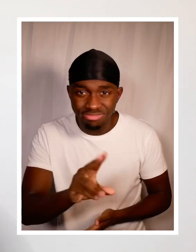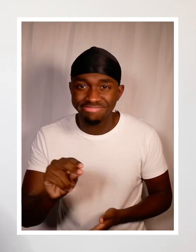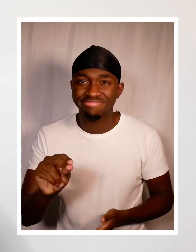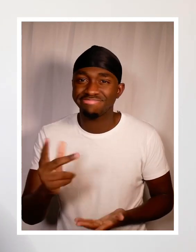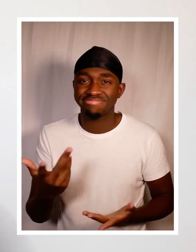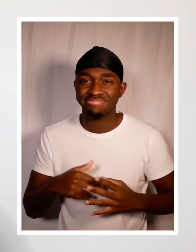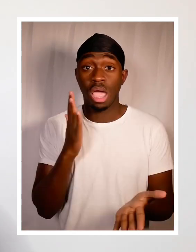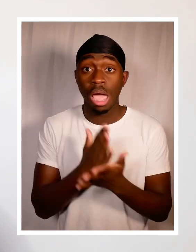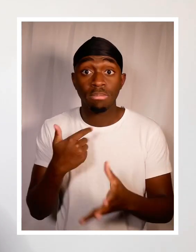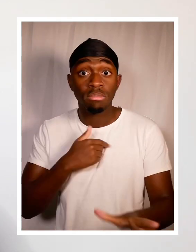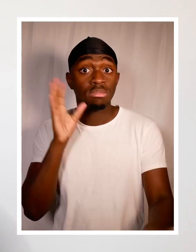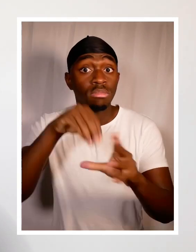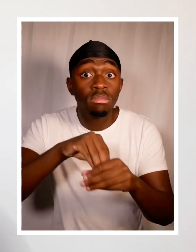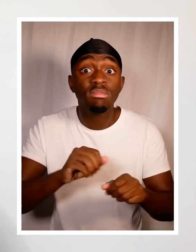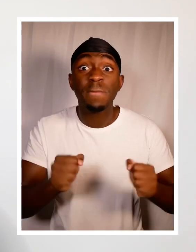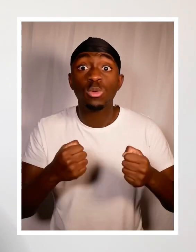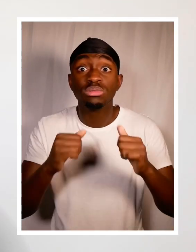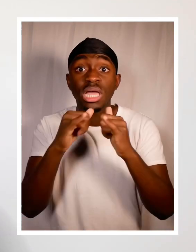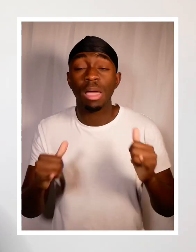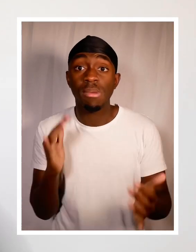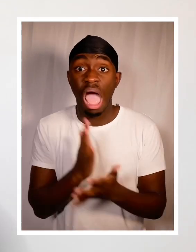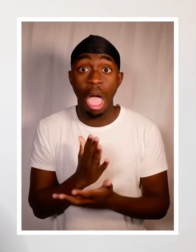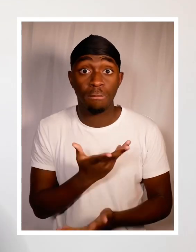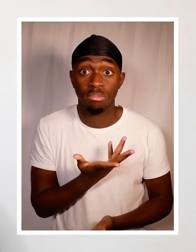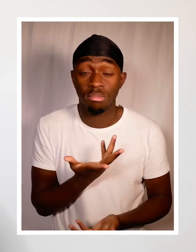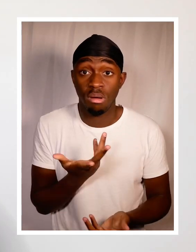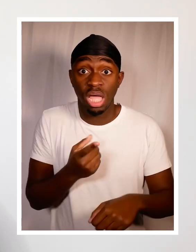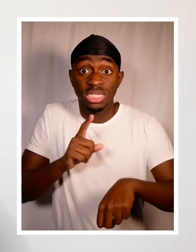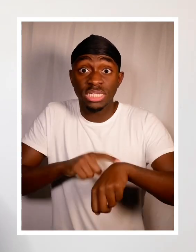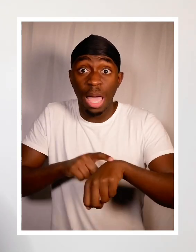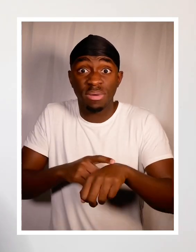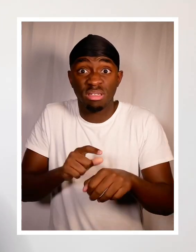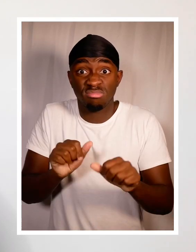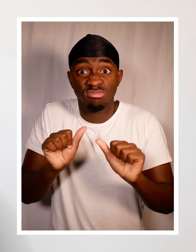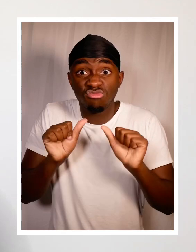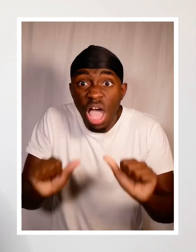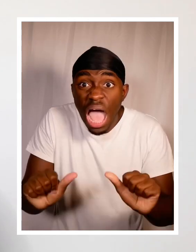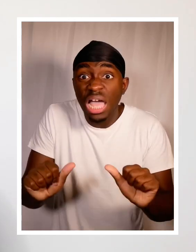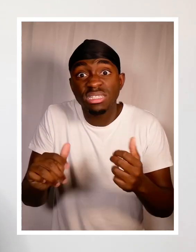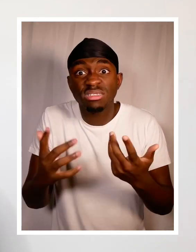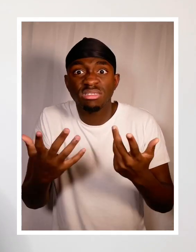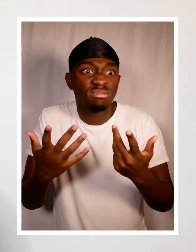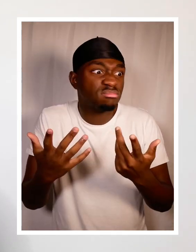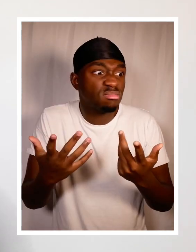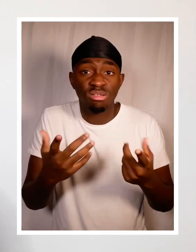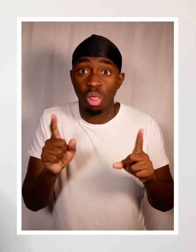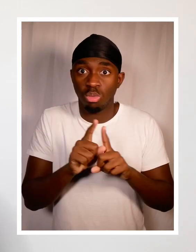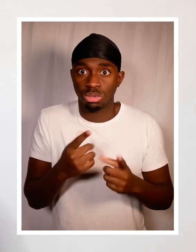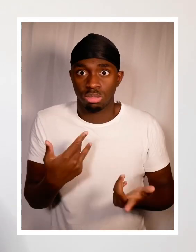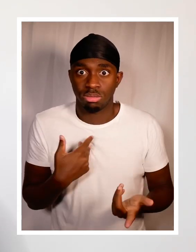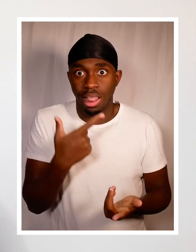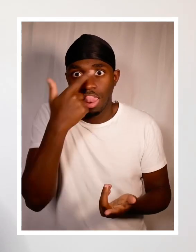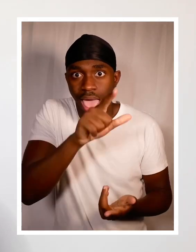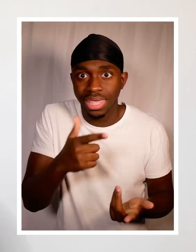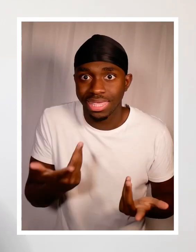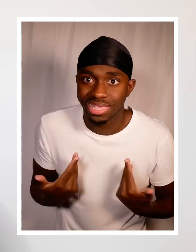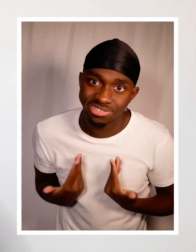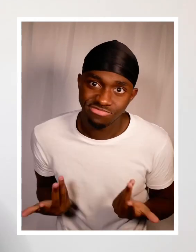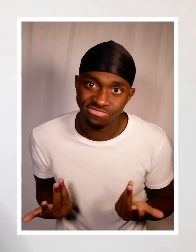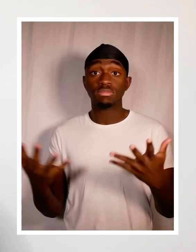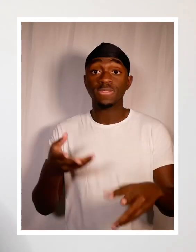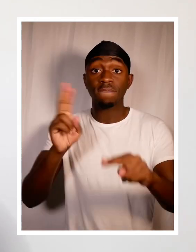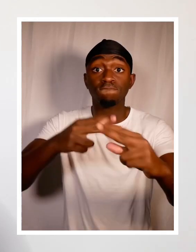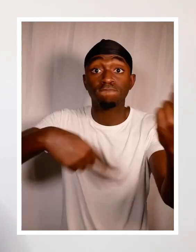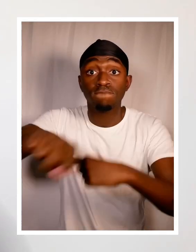course was not free um i personally wouldn't have applied to it because i just wouldn't have been able to afford it so